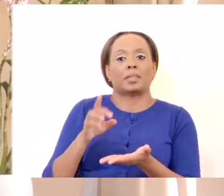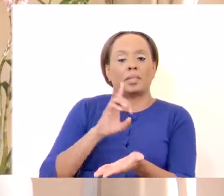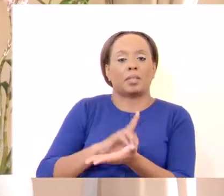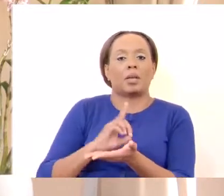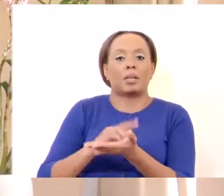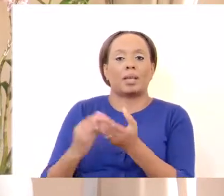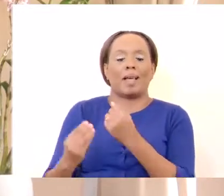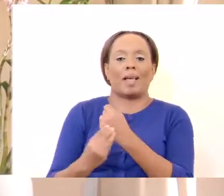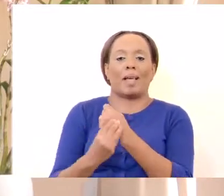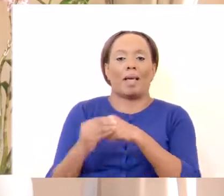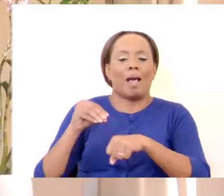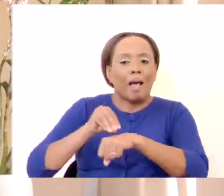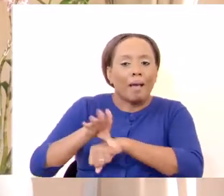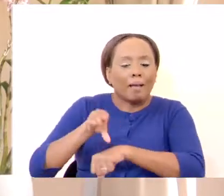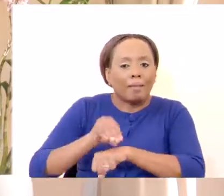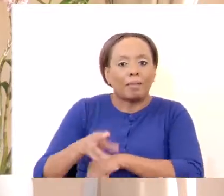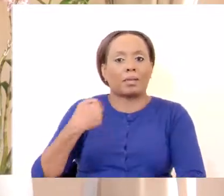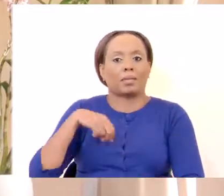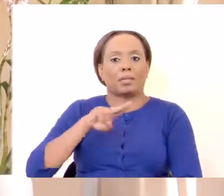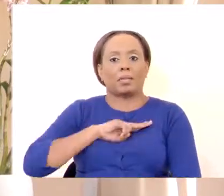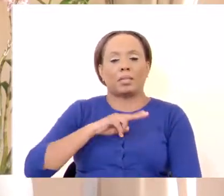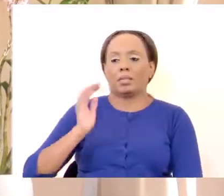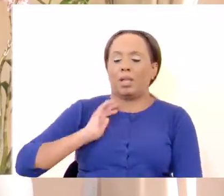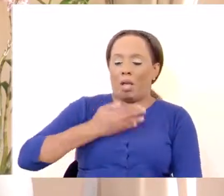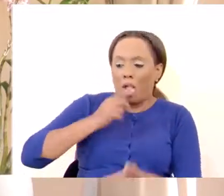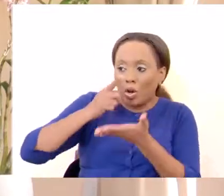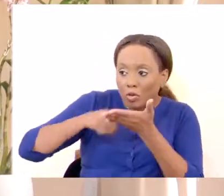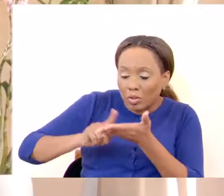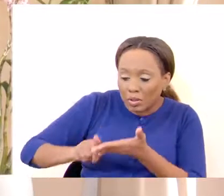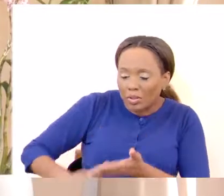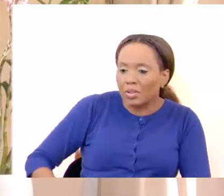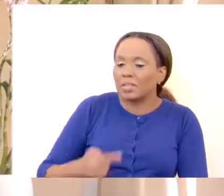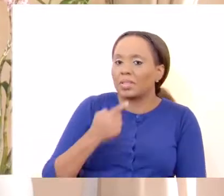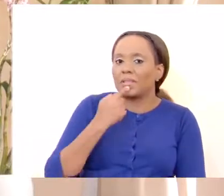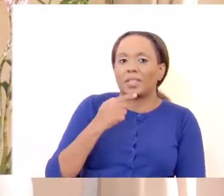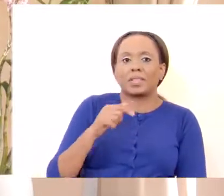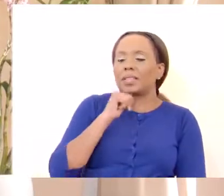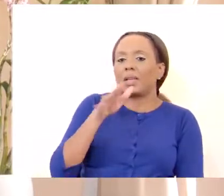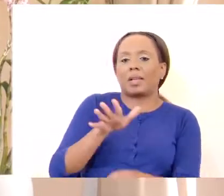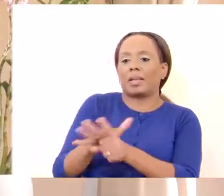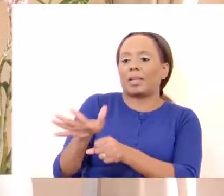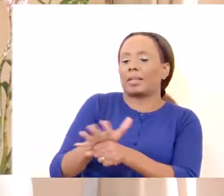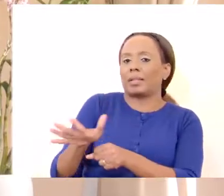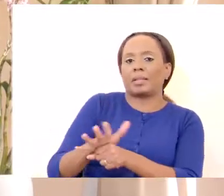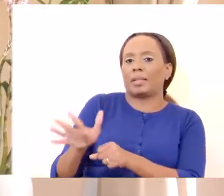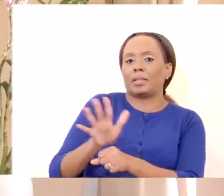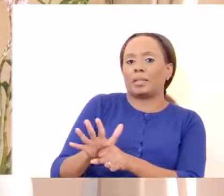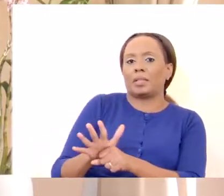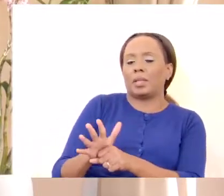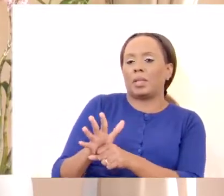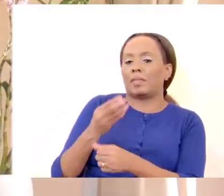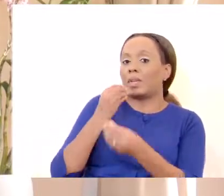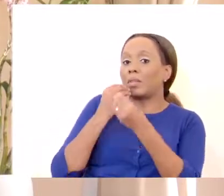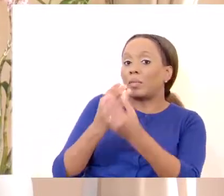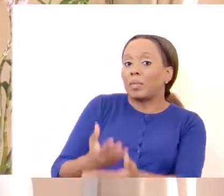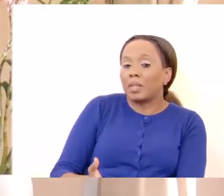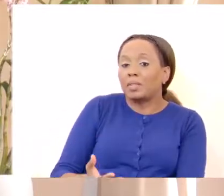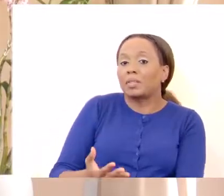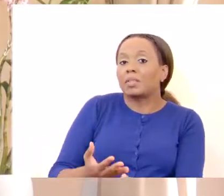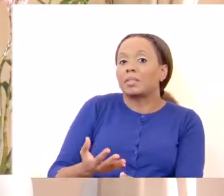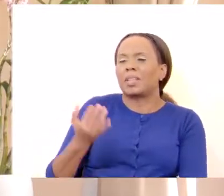own research, from our technical people, is that there's not enough scientific data available in relation to